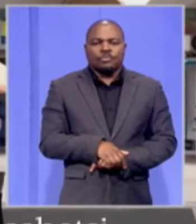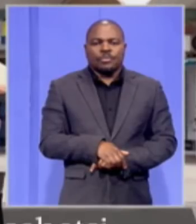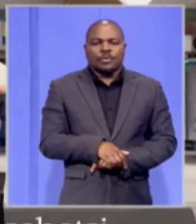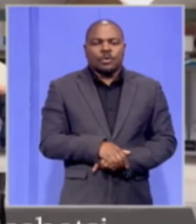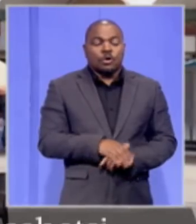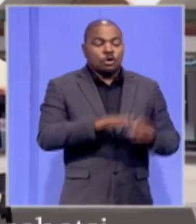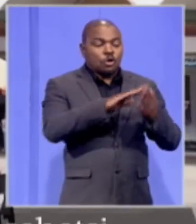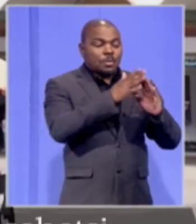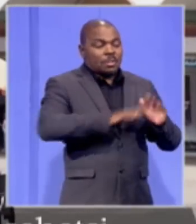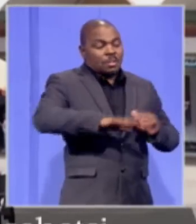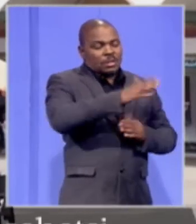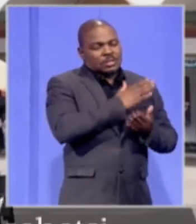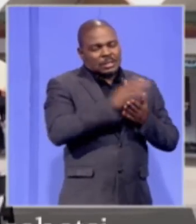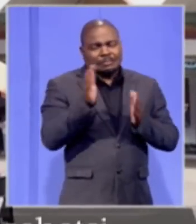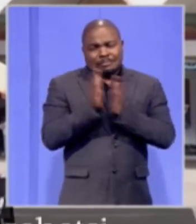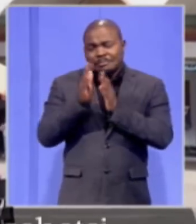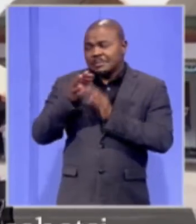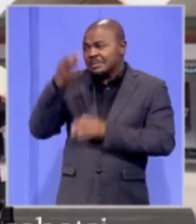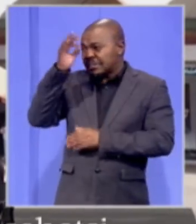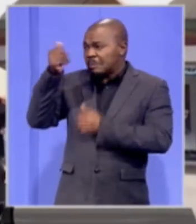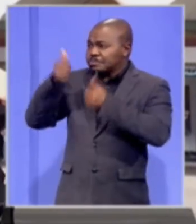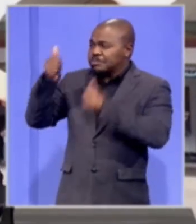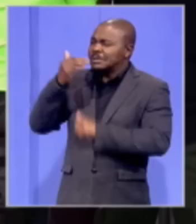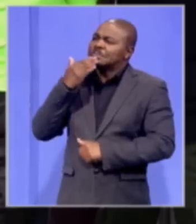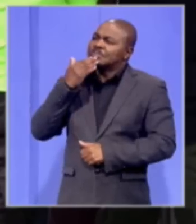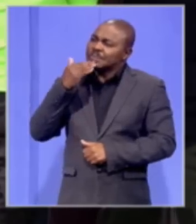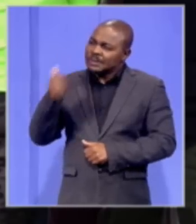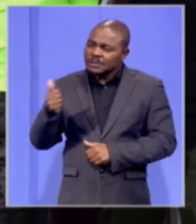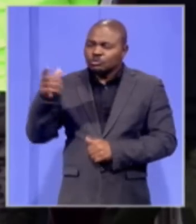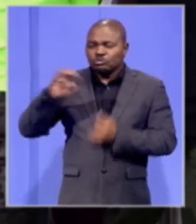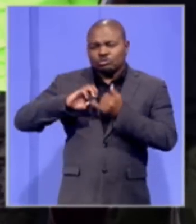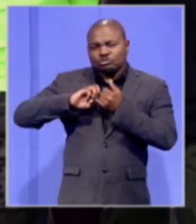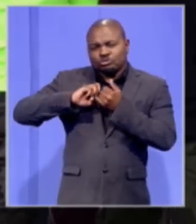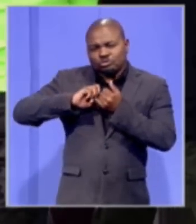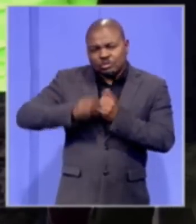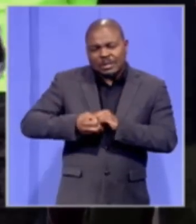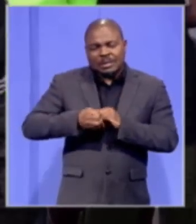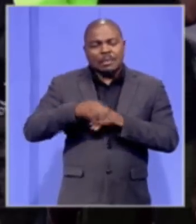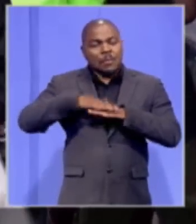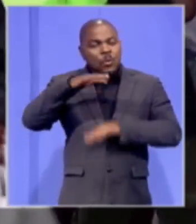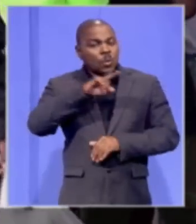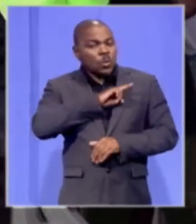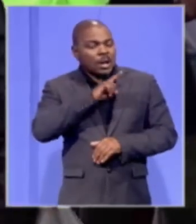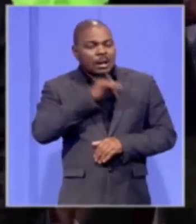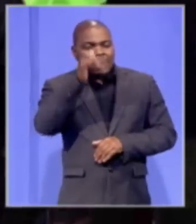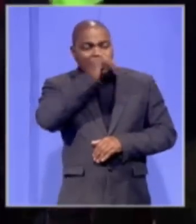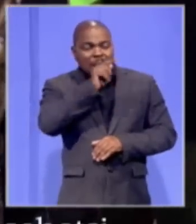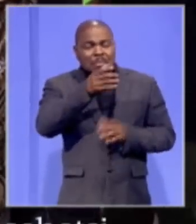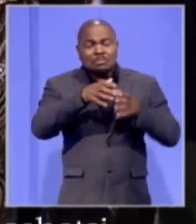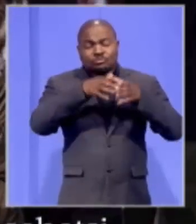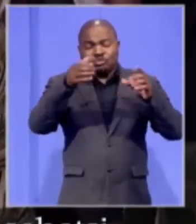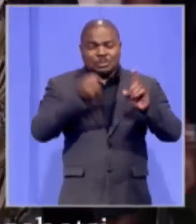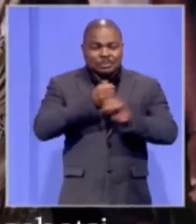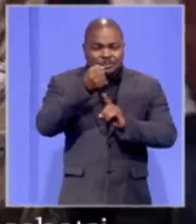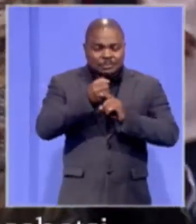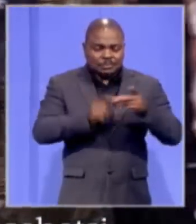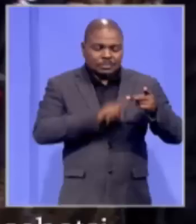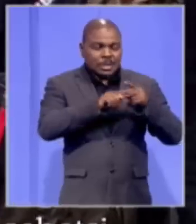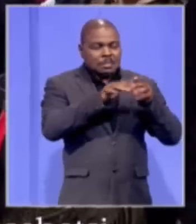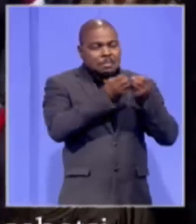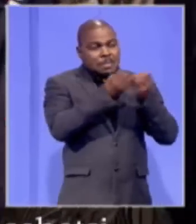Baagi bangwe ba ikuela go bathati ba puso go gagamatsa matsapa go samagana le selo se se kwa godimo sa bosenyi le palo e kwa godimo batho ba ba